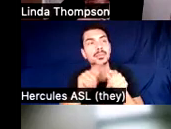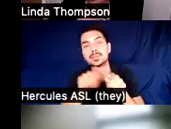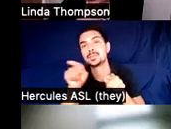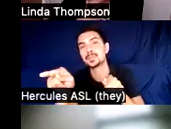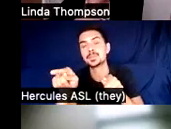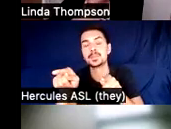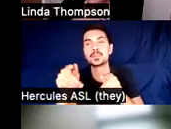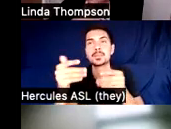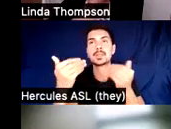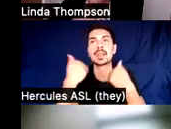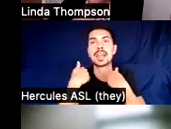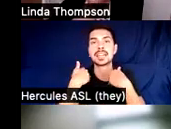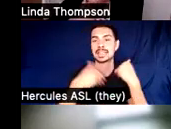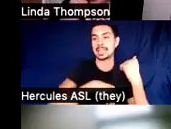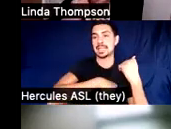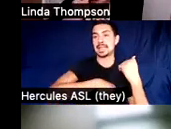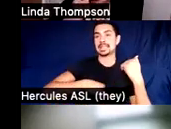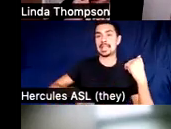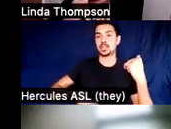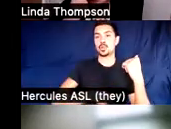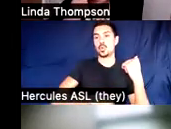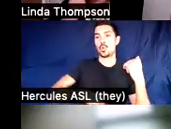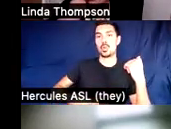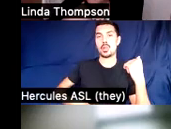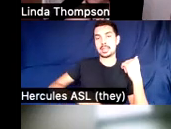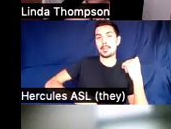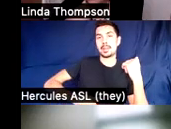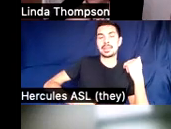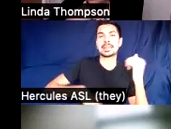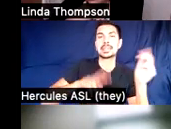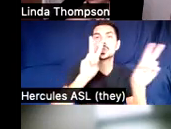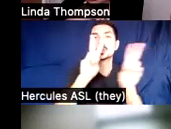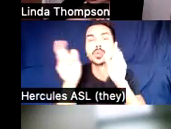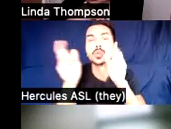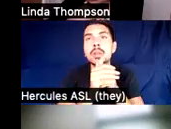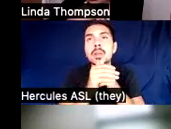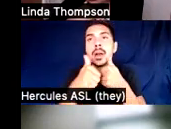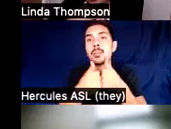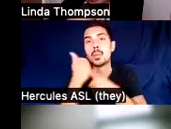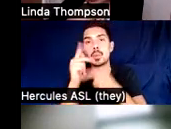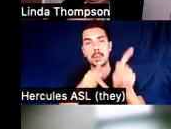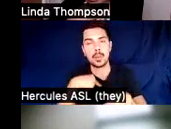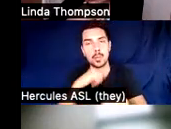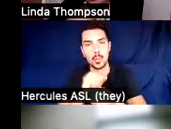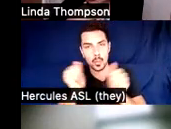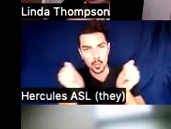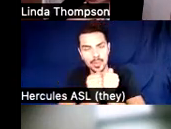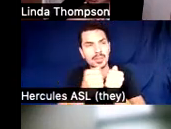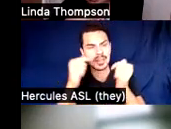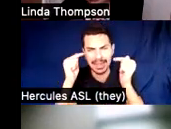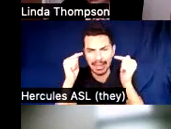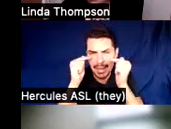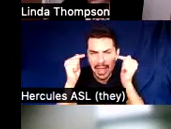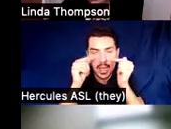you know, intestinal problems. And some people, most of the people I worked with had headaches,